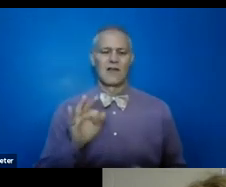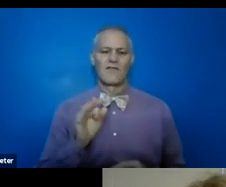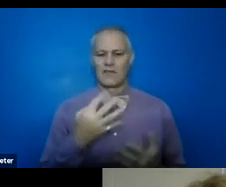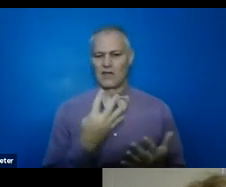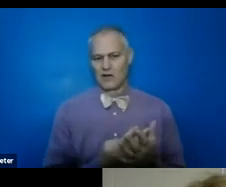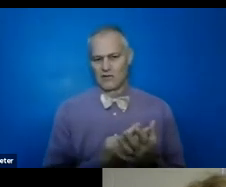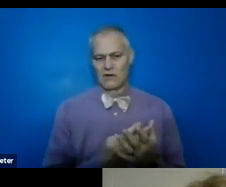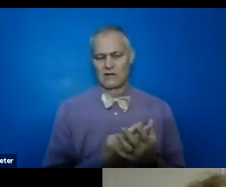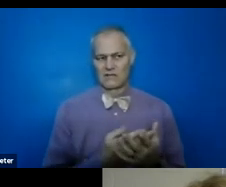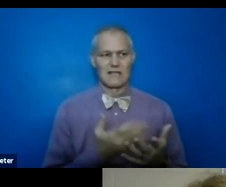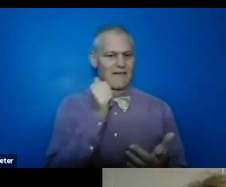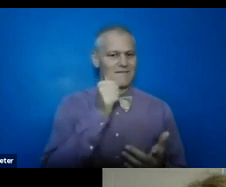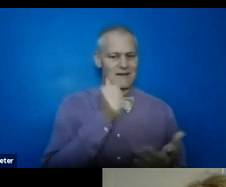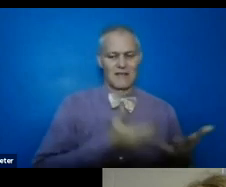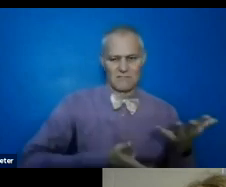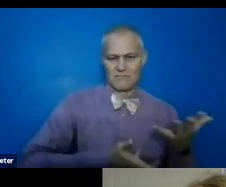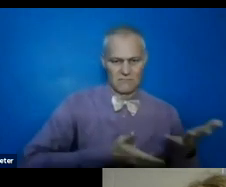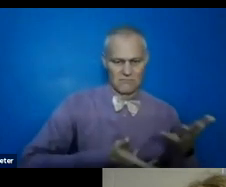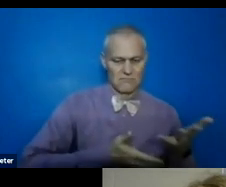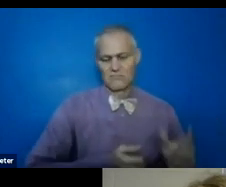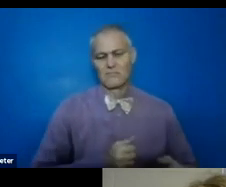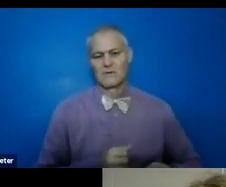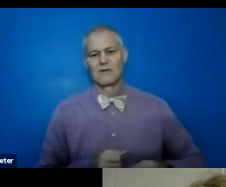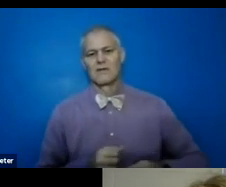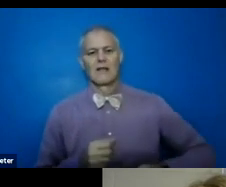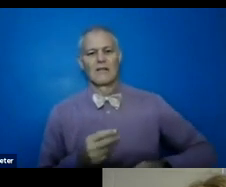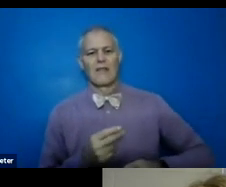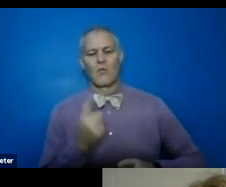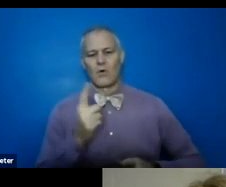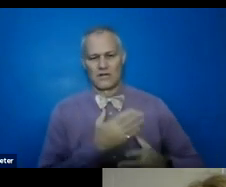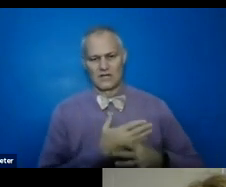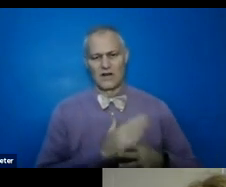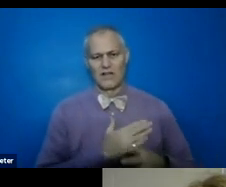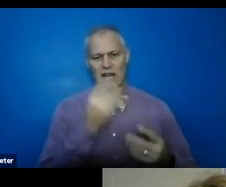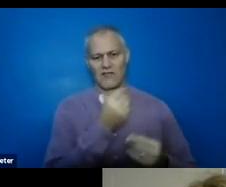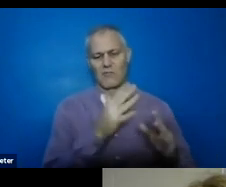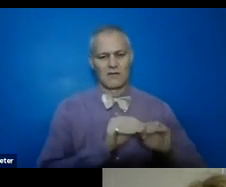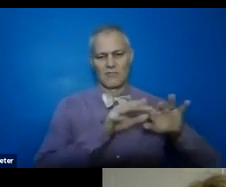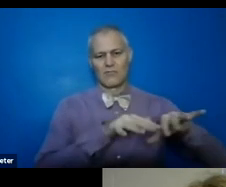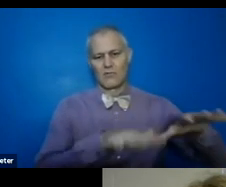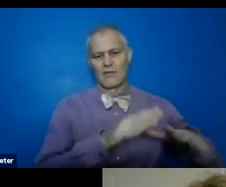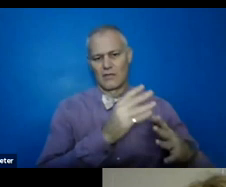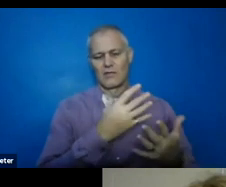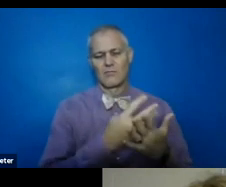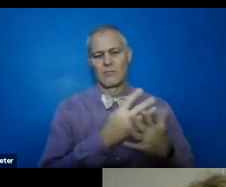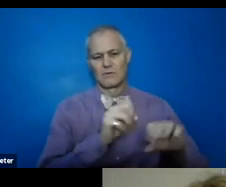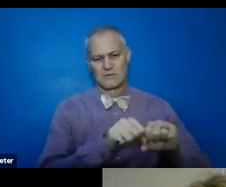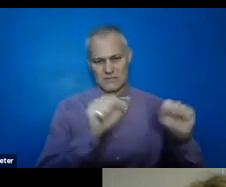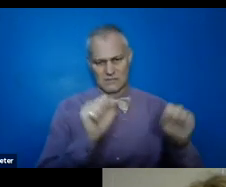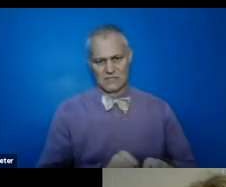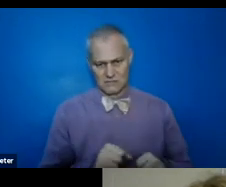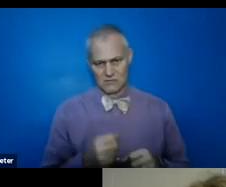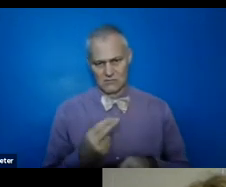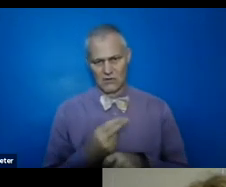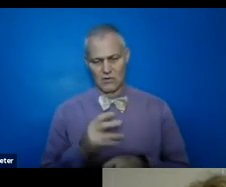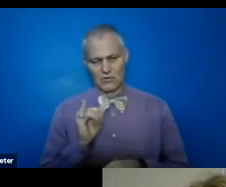on a daily basis and using them to be that one to share this information throughout the prison system. So that's going to be what I'm utilizing now, but